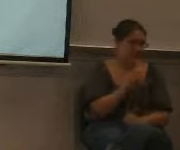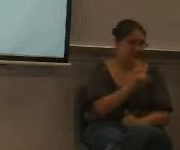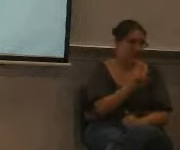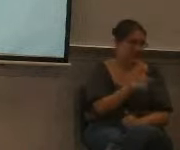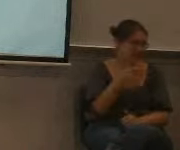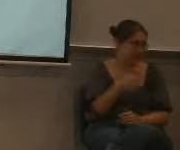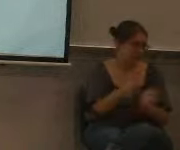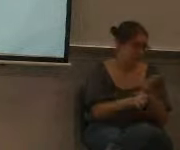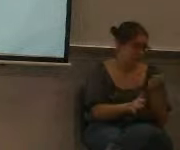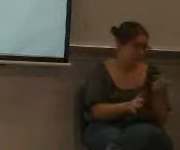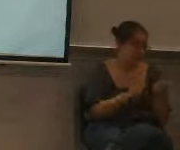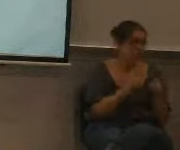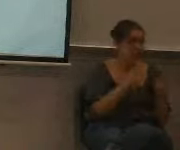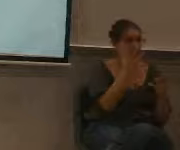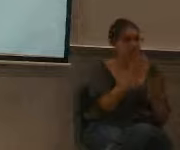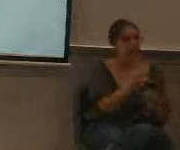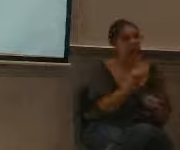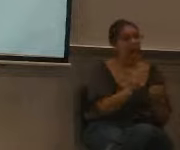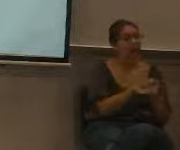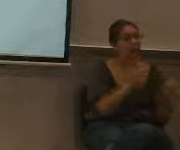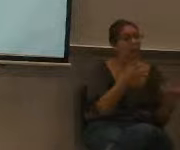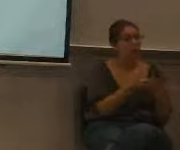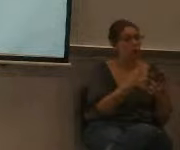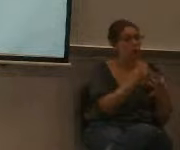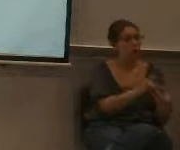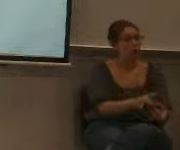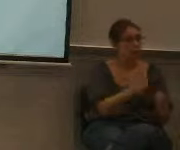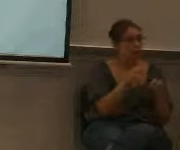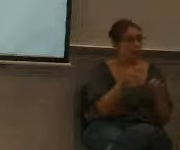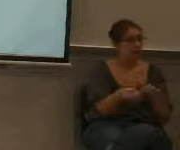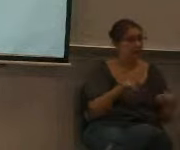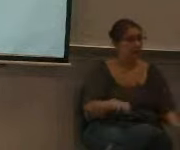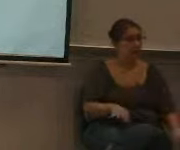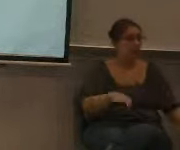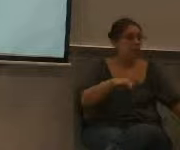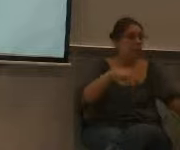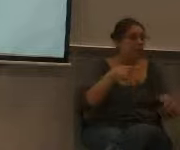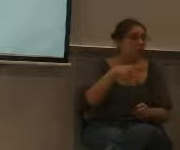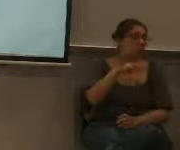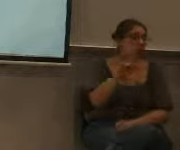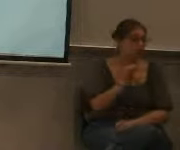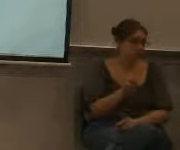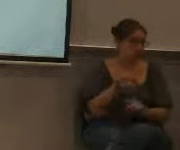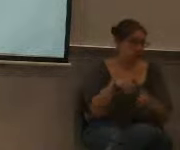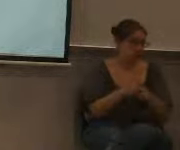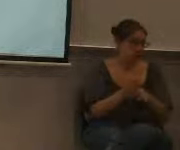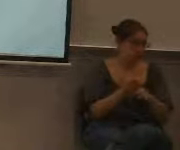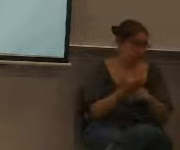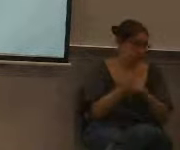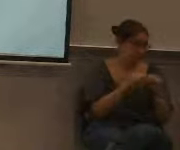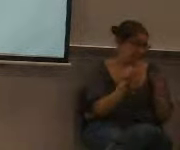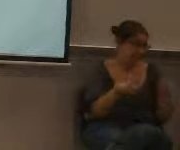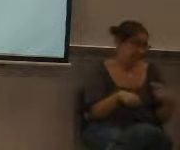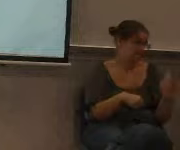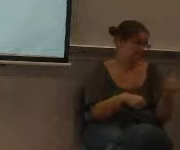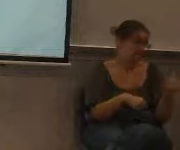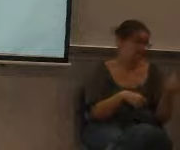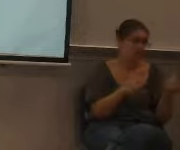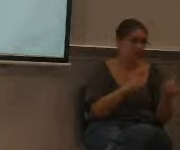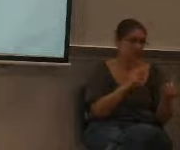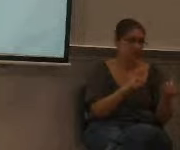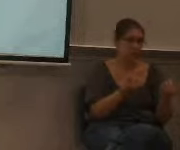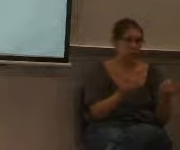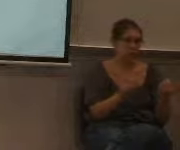a very interesting adaptation related to this flood pulse that comes through the system. And this